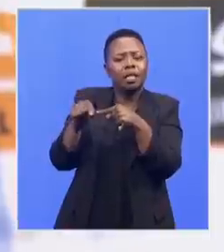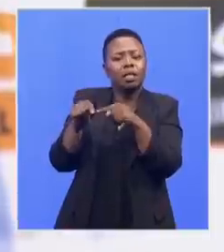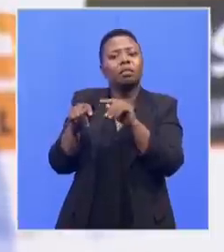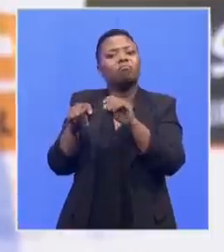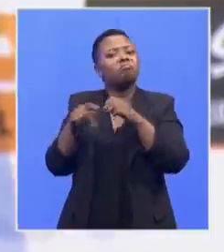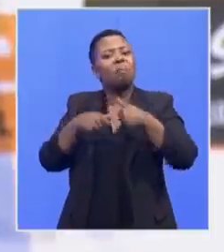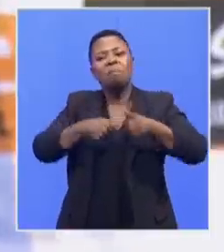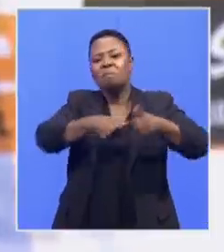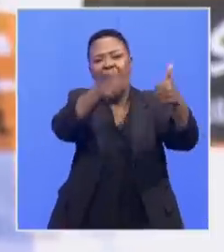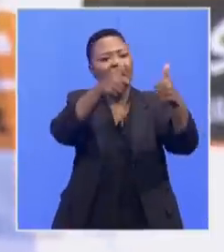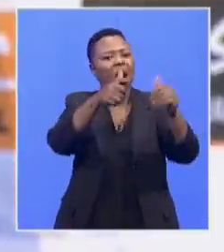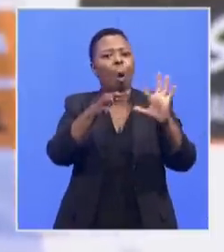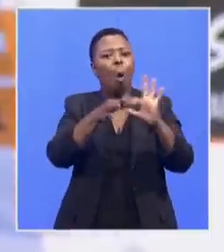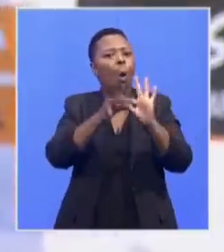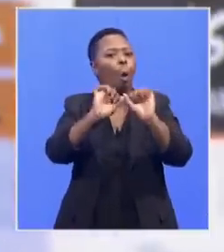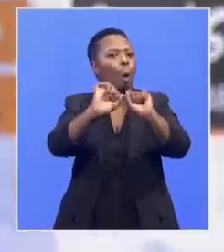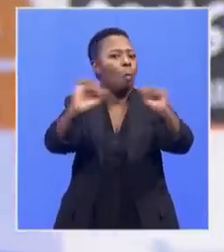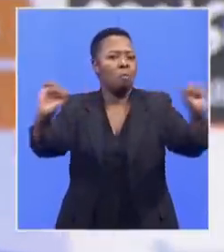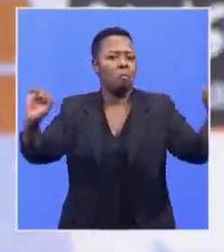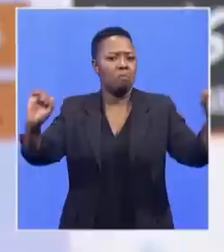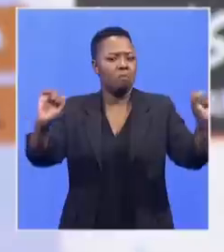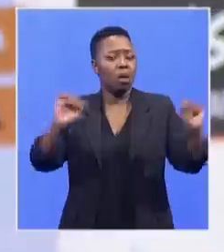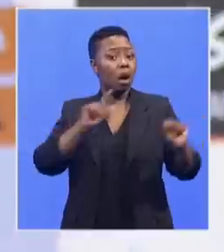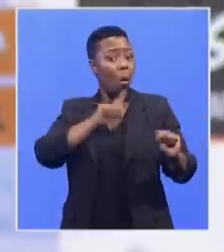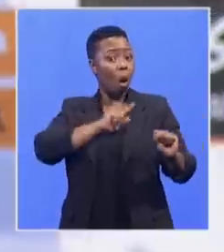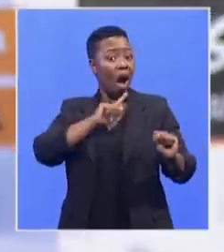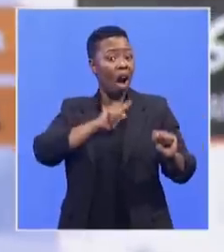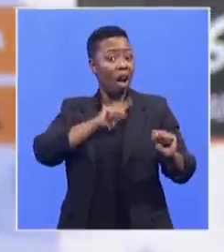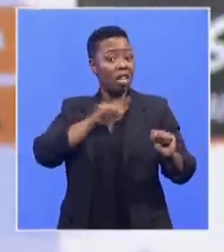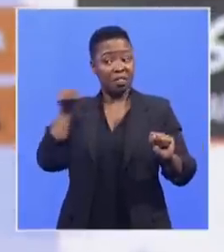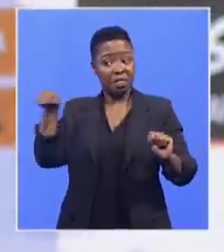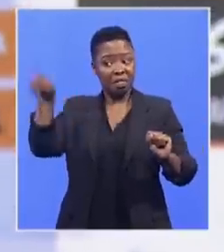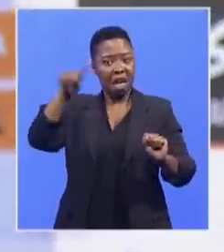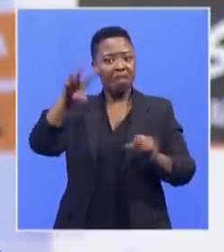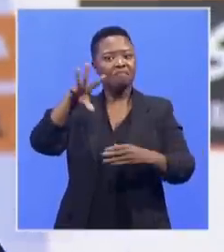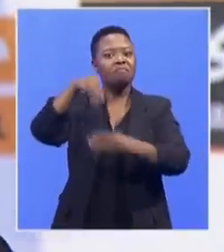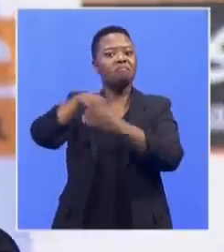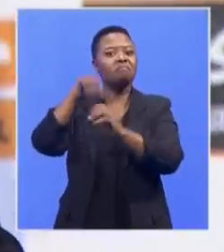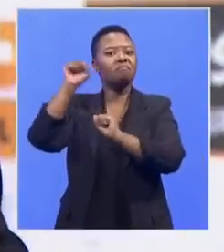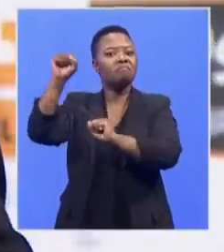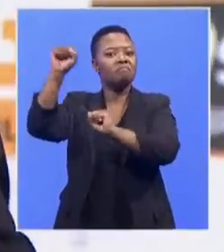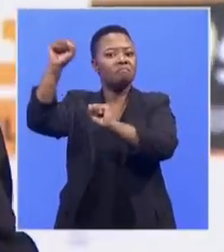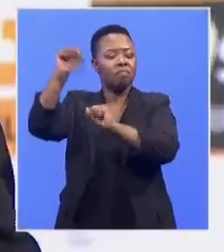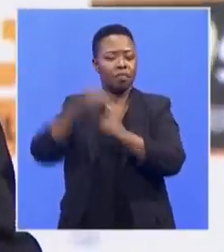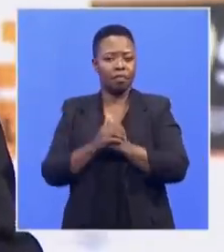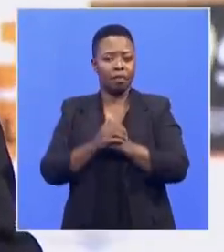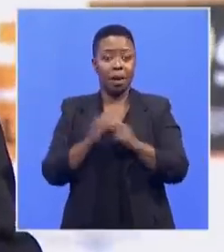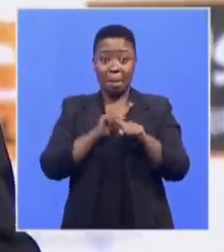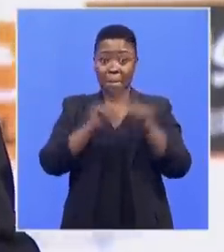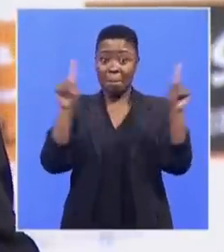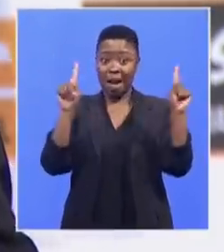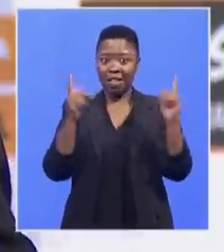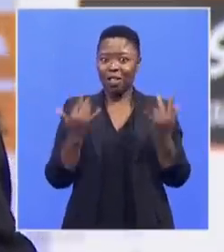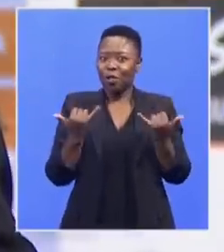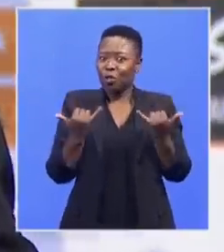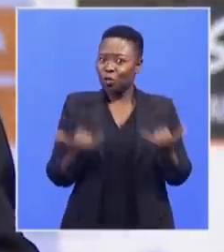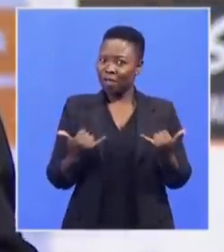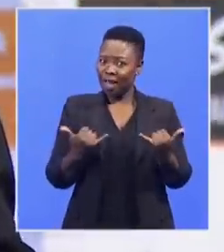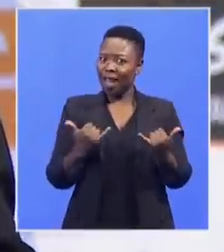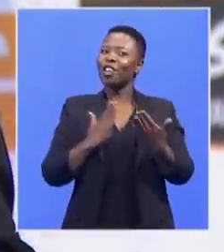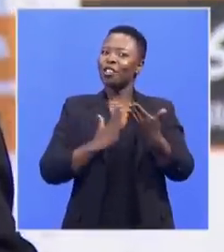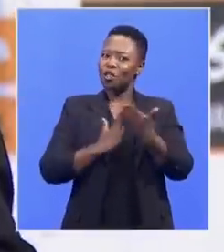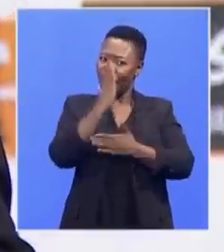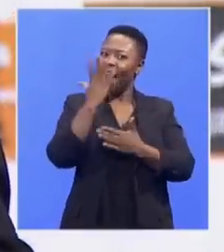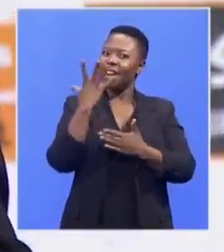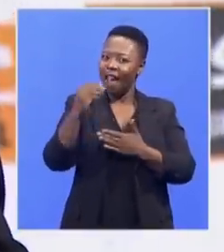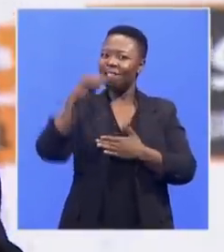homes just because they had gone on strike. Today, mine workers have won the right to